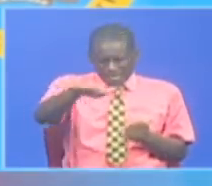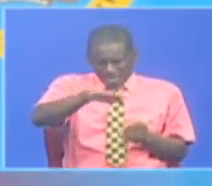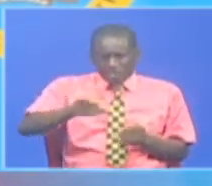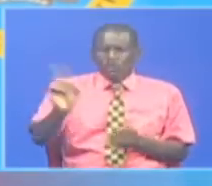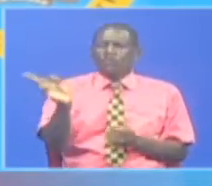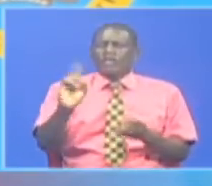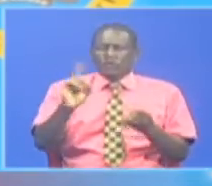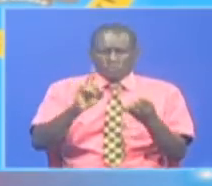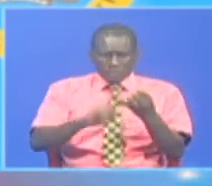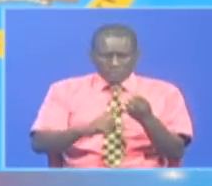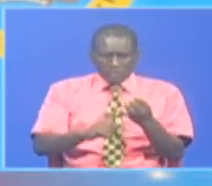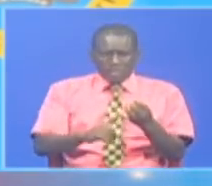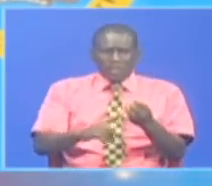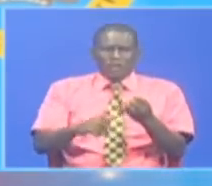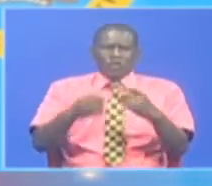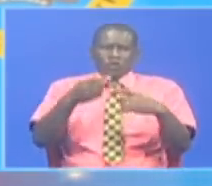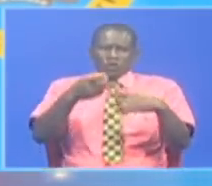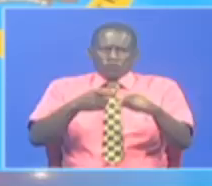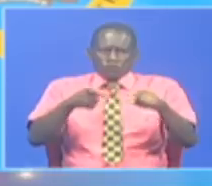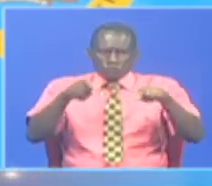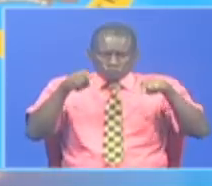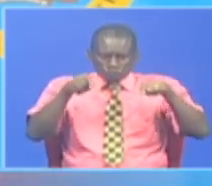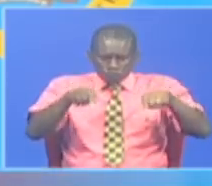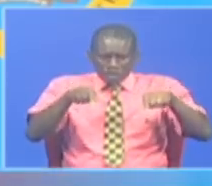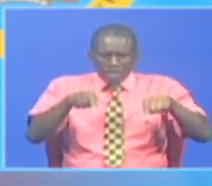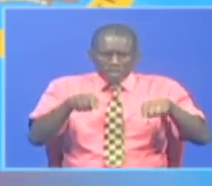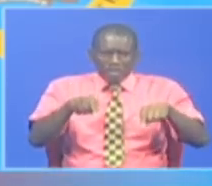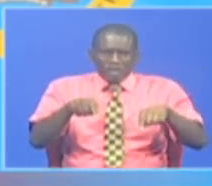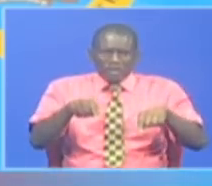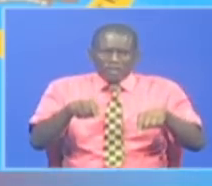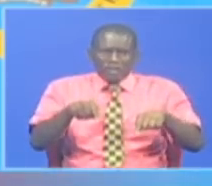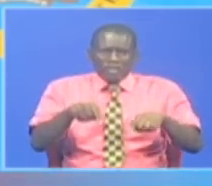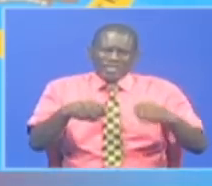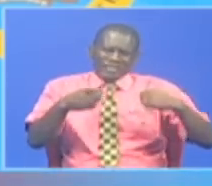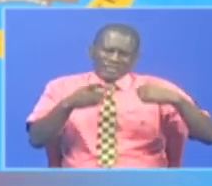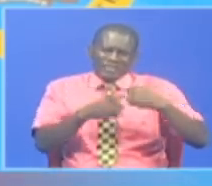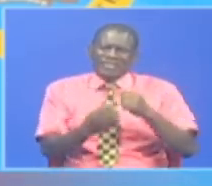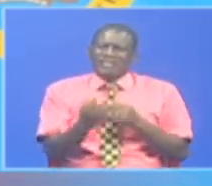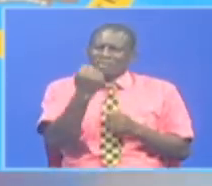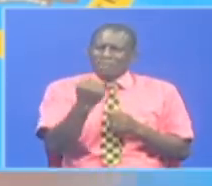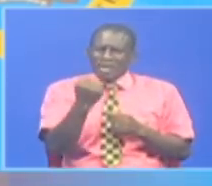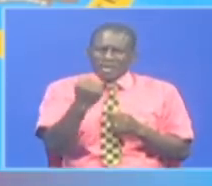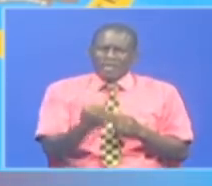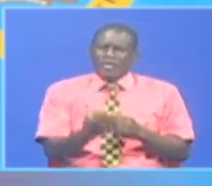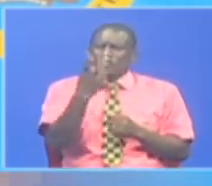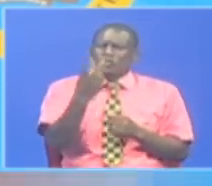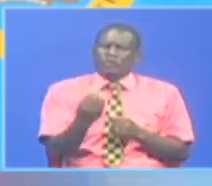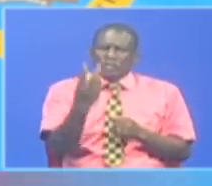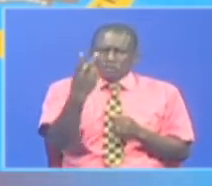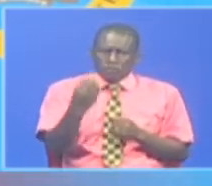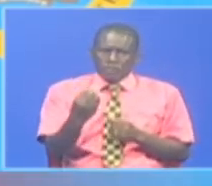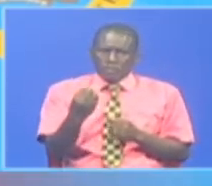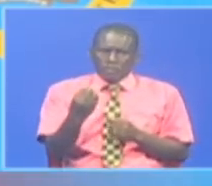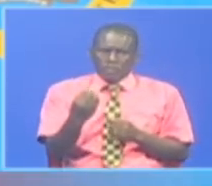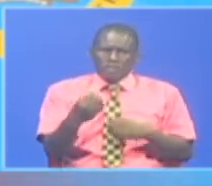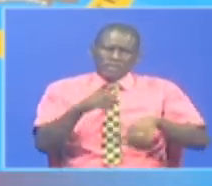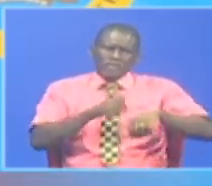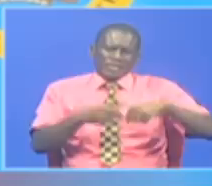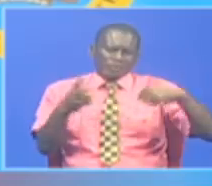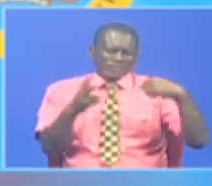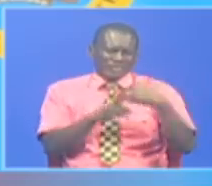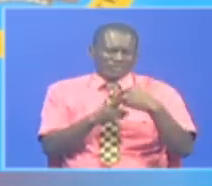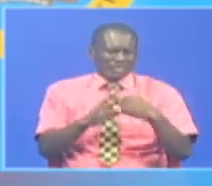Nairobi with effect from today, the 6th of May 2020 at 7